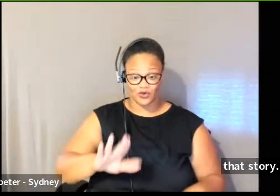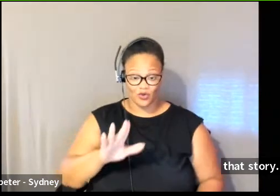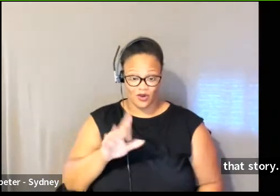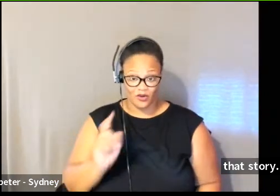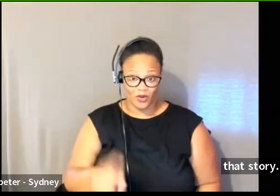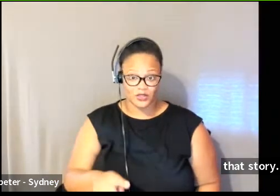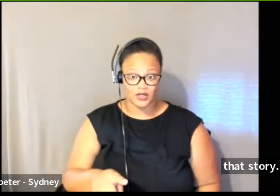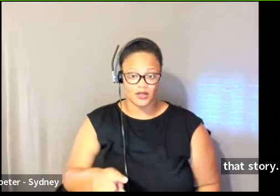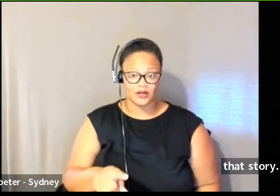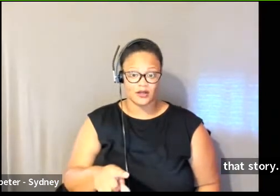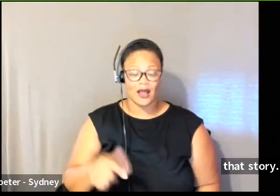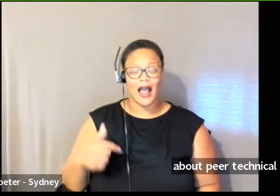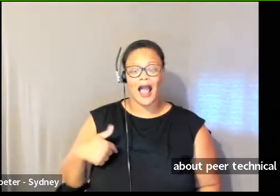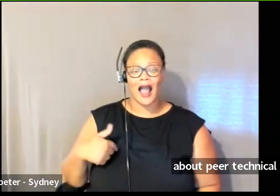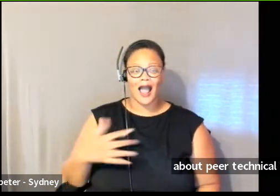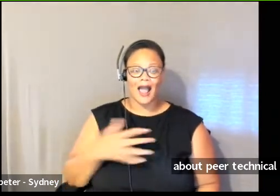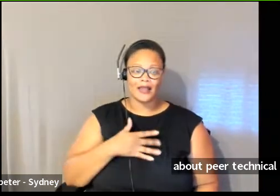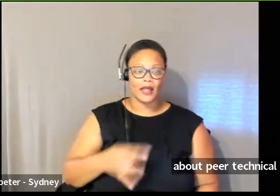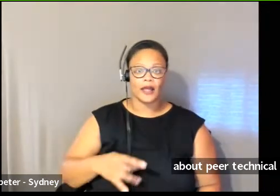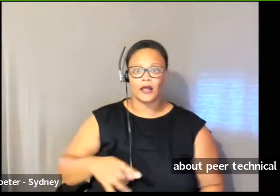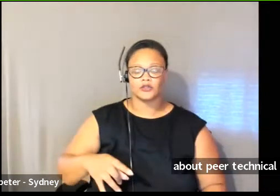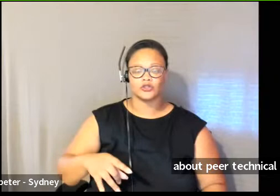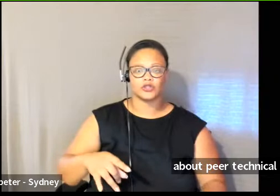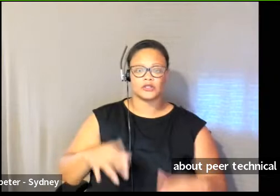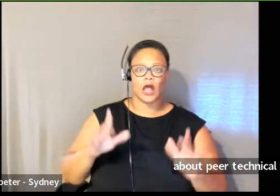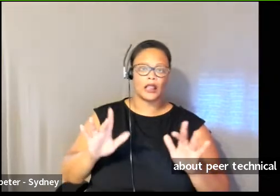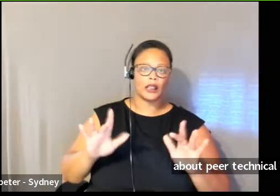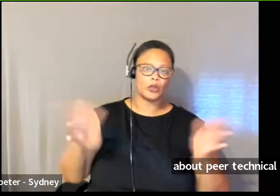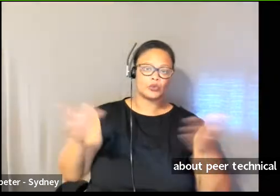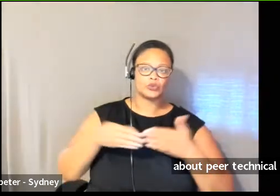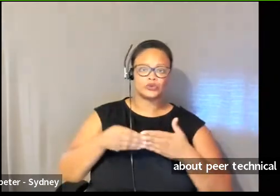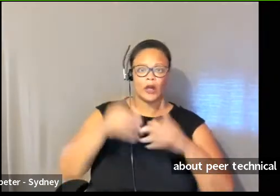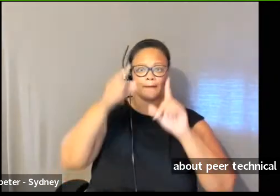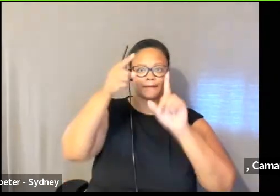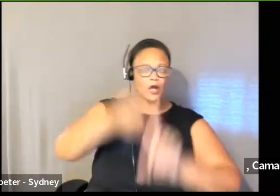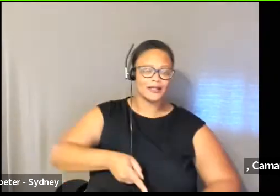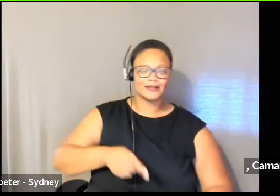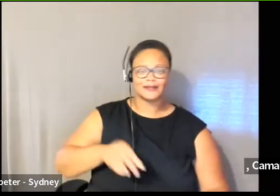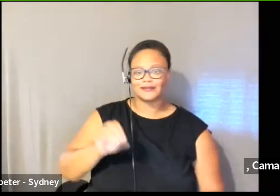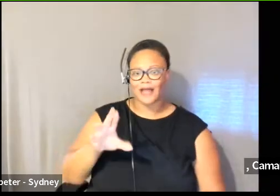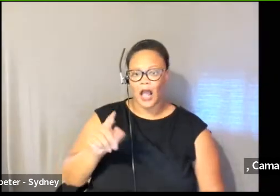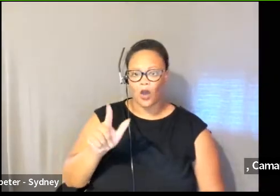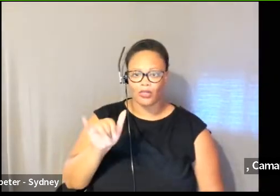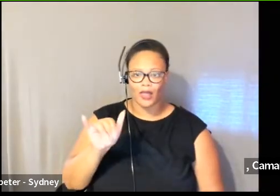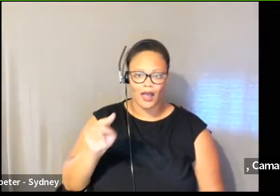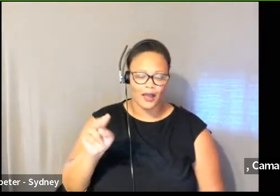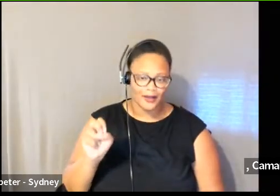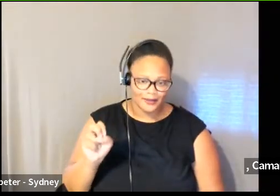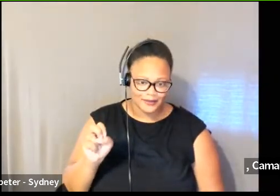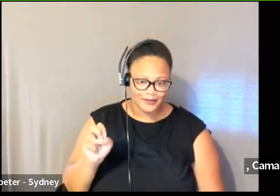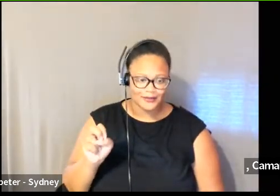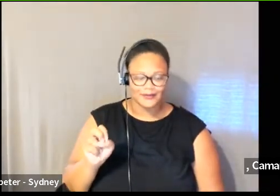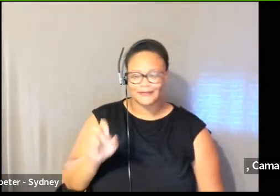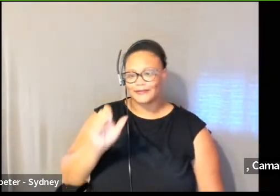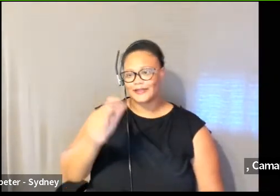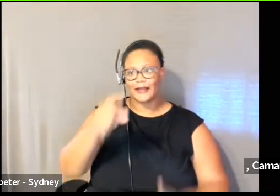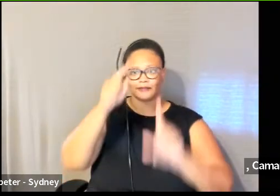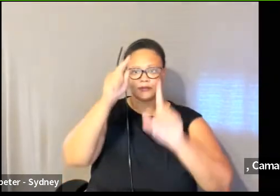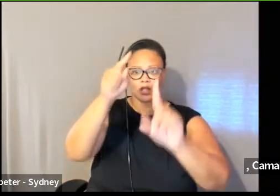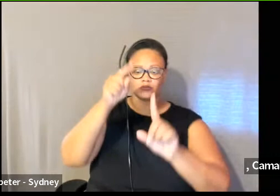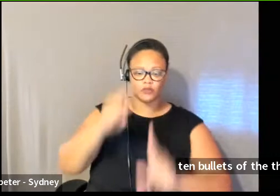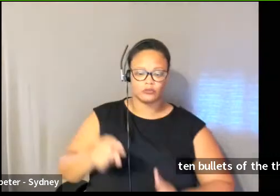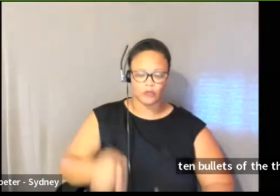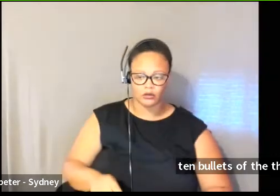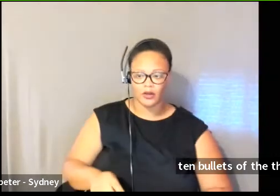like a bulleted outline. It's like, here are 10 little bullets of the things that have to happen and in what order of the story. And then from there, I